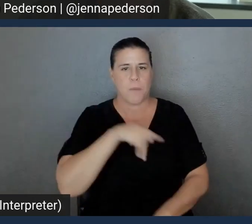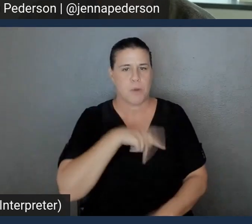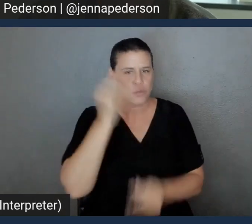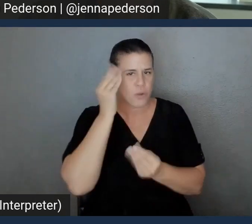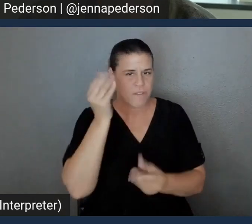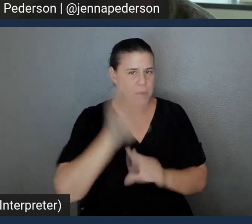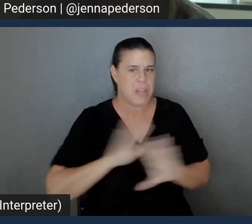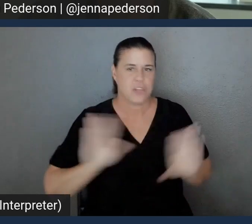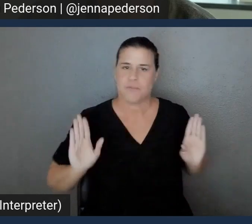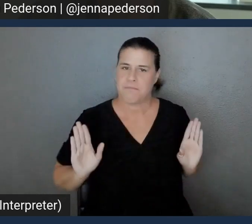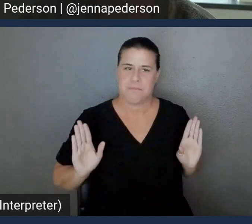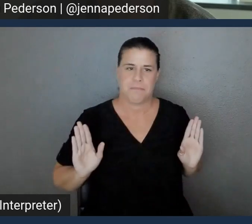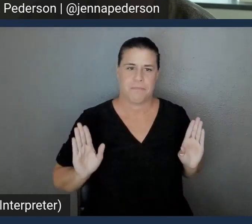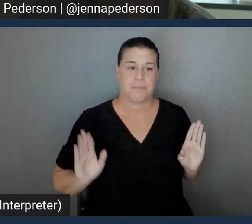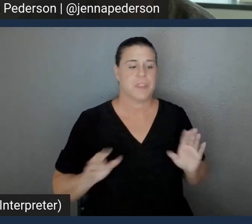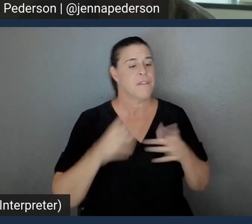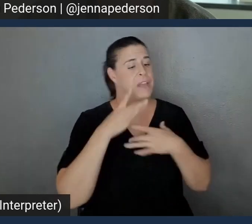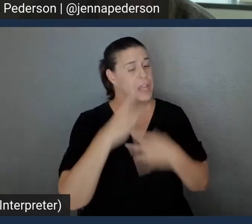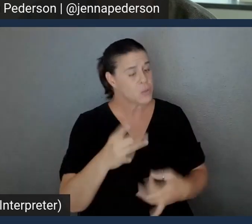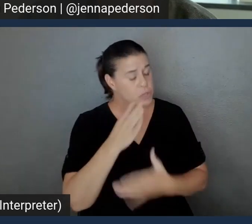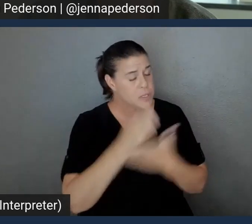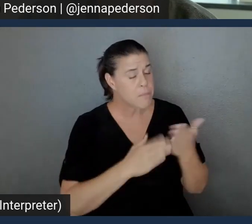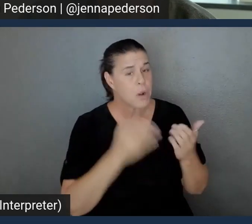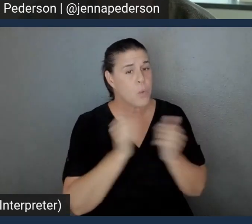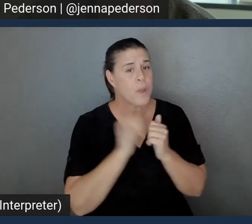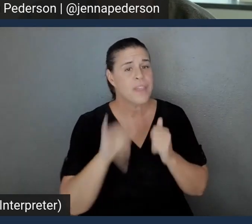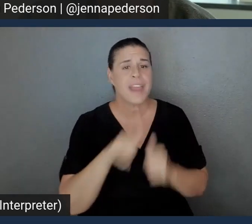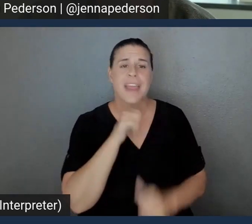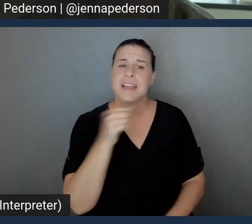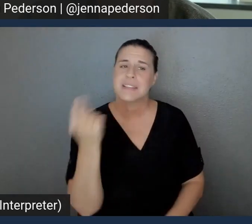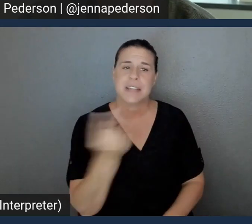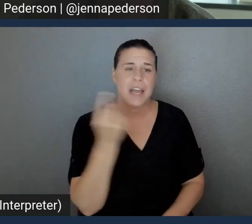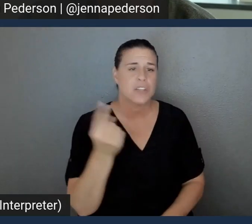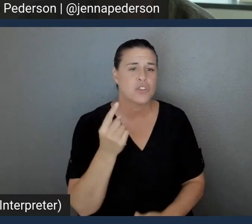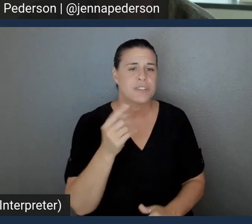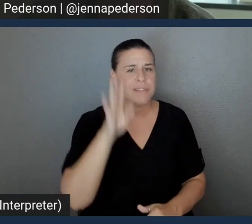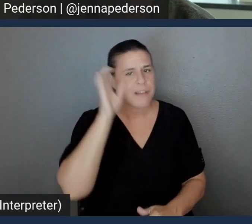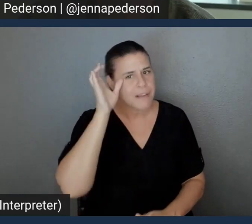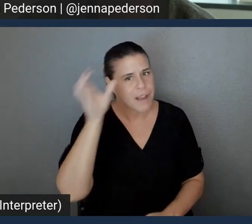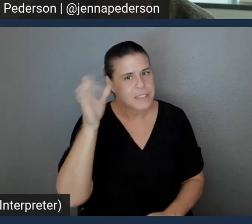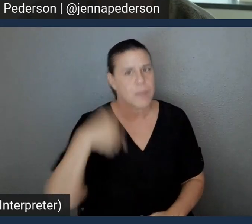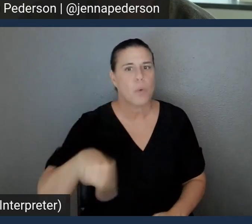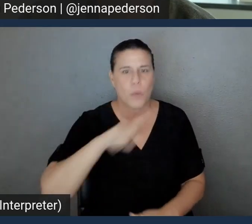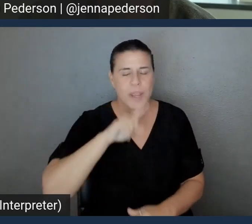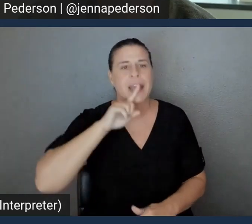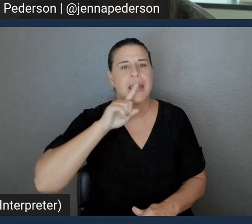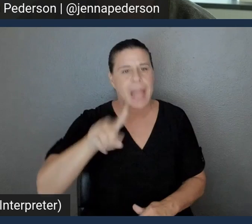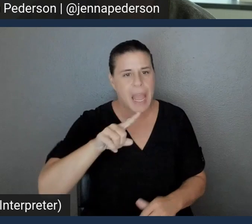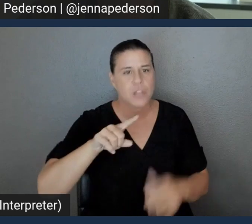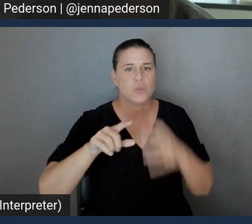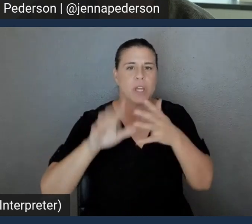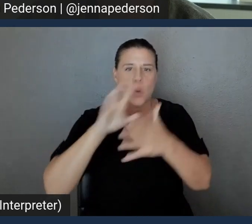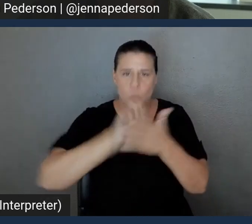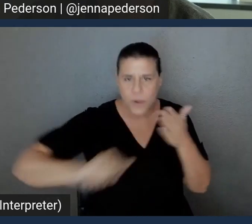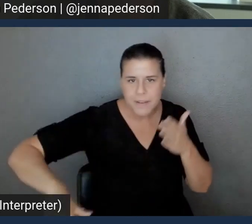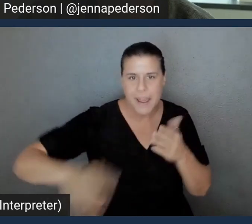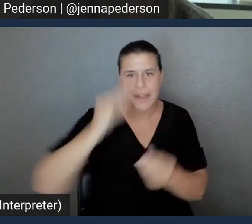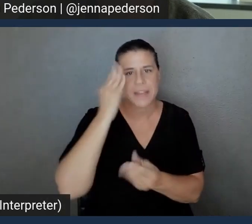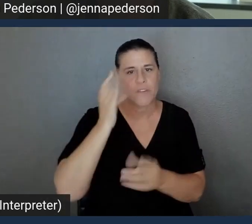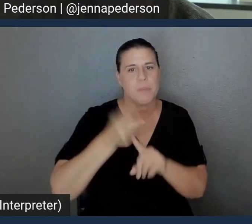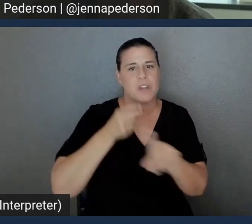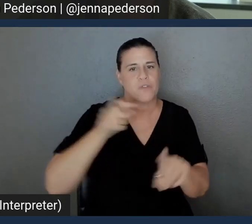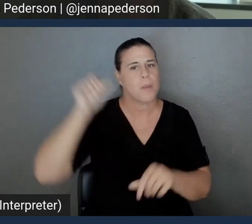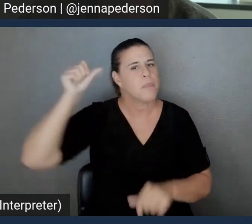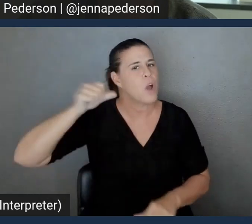really interesting part here is it's not just the transcript, right? We can actually redact information also from the audio